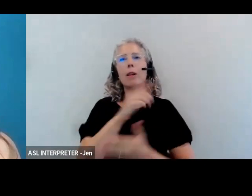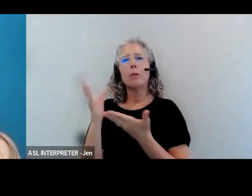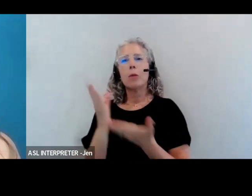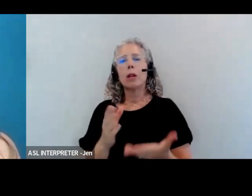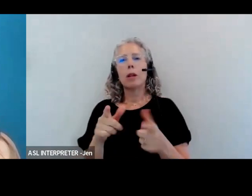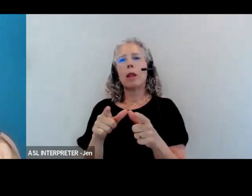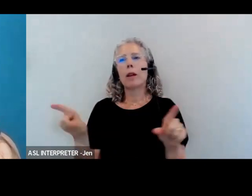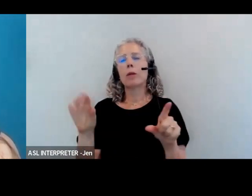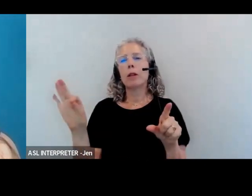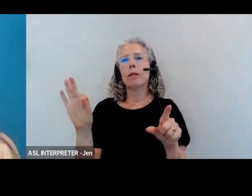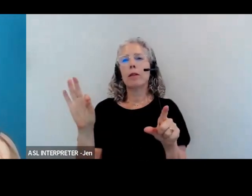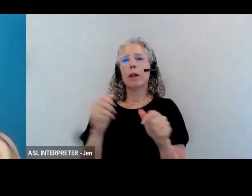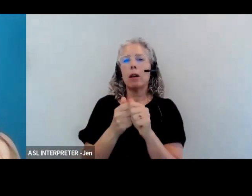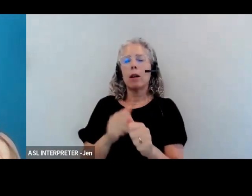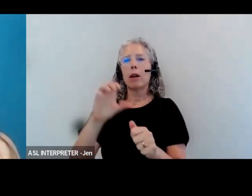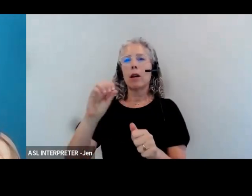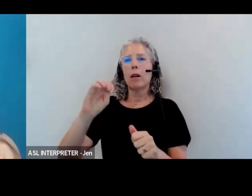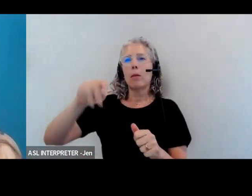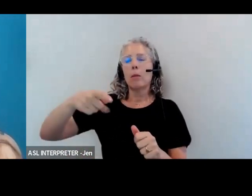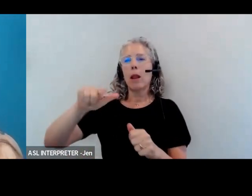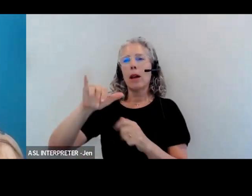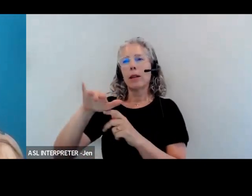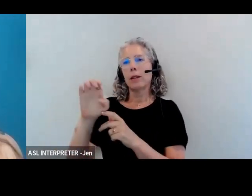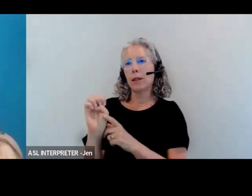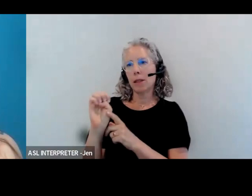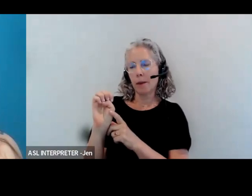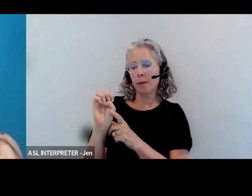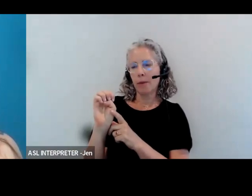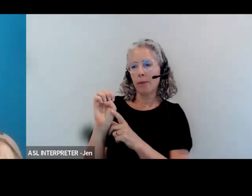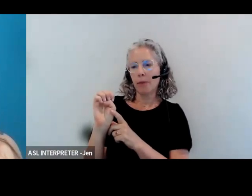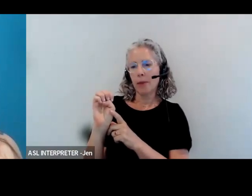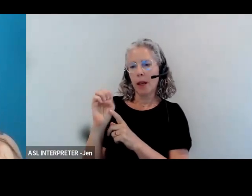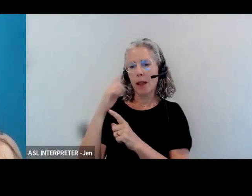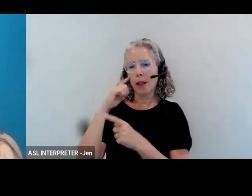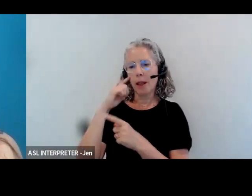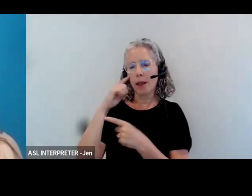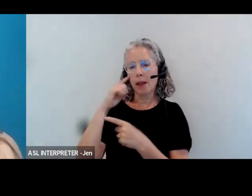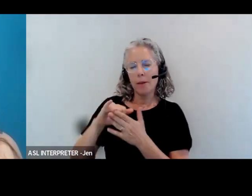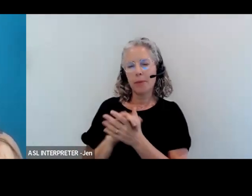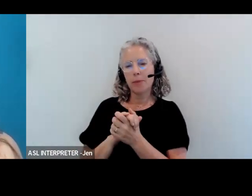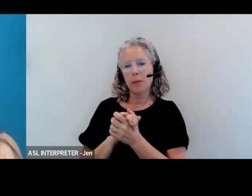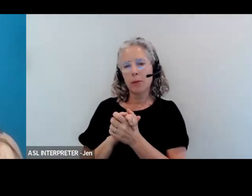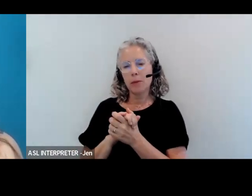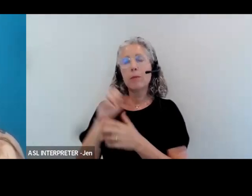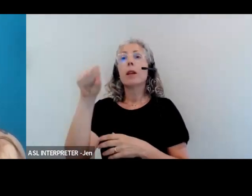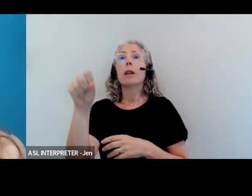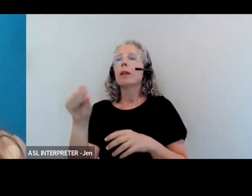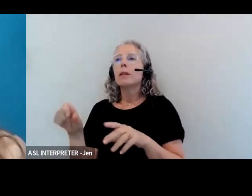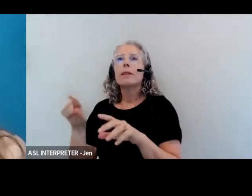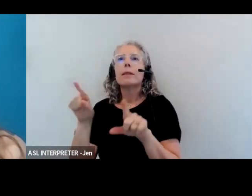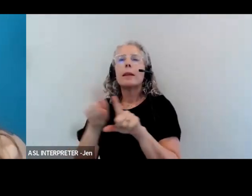language of compliance very early on in this conversation. And I think about that. And I think, yeah, those same